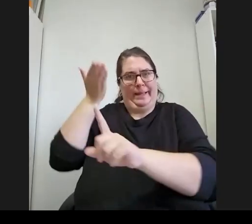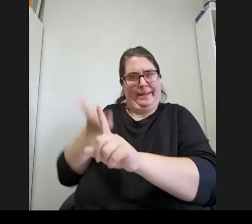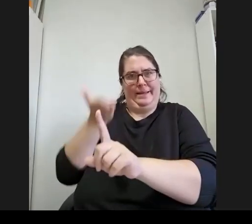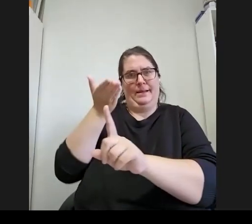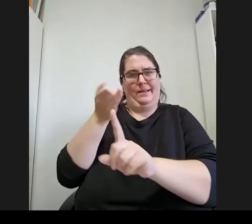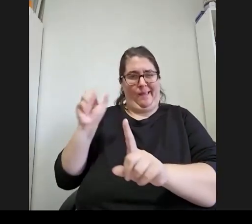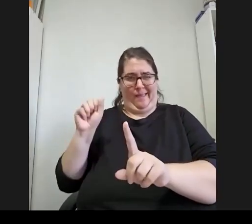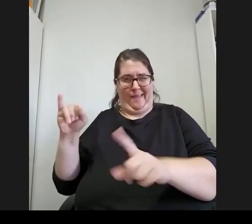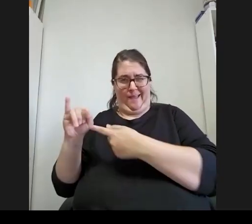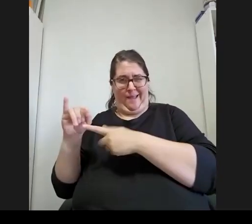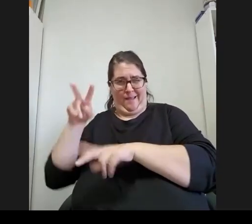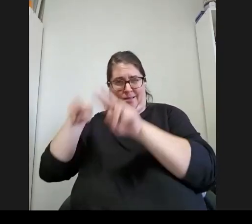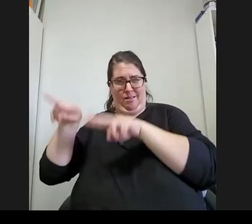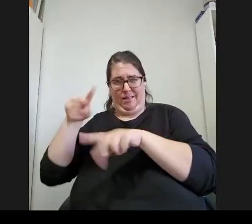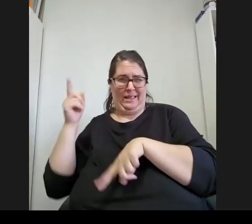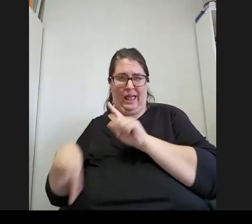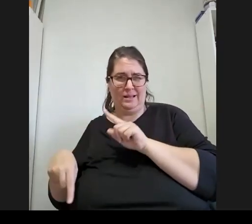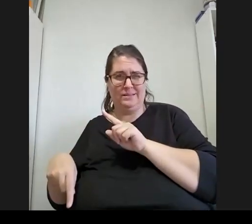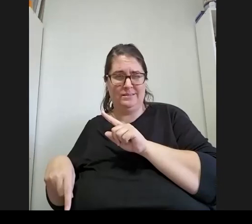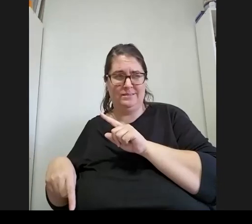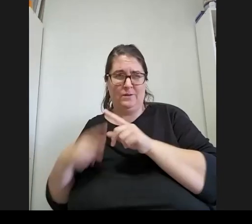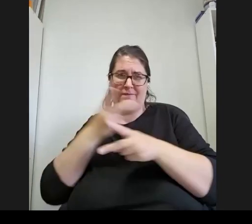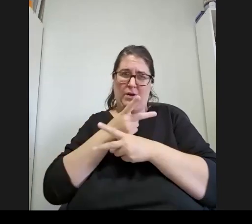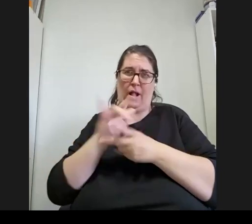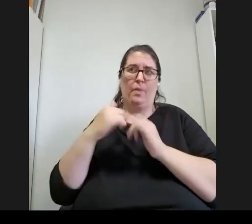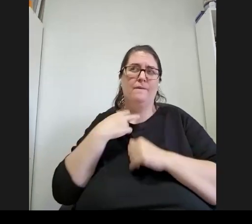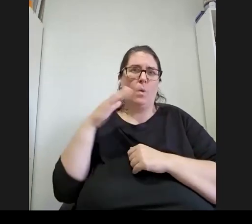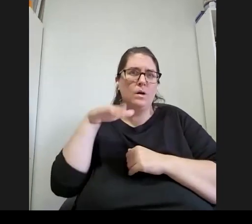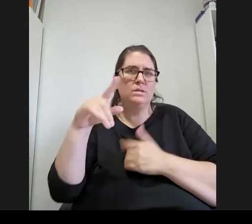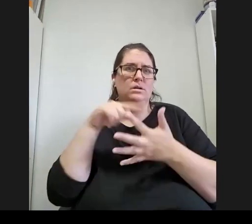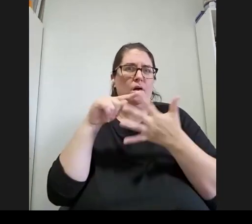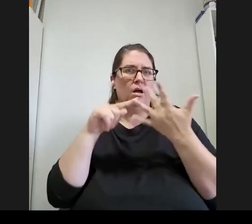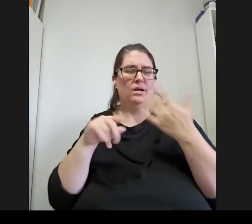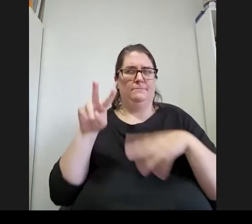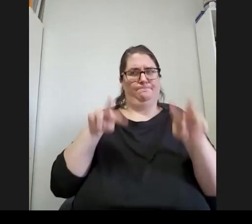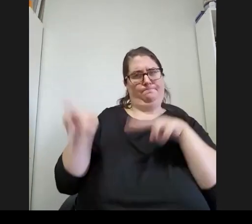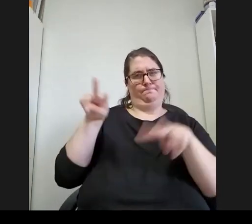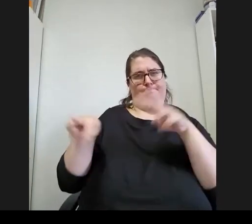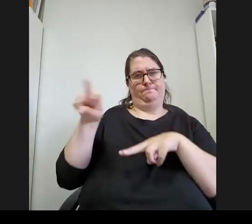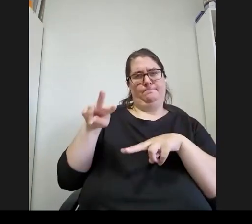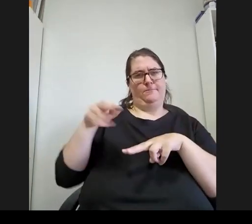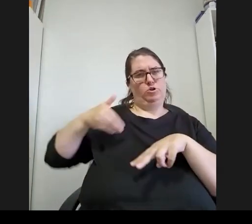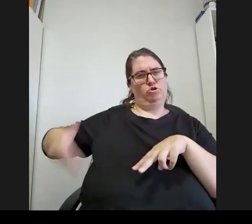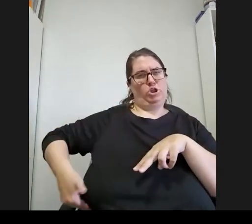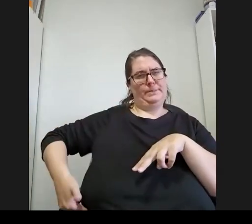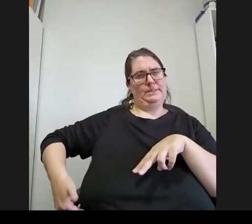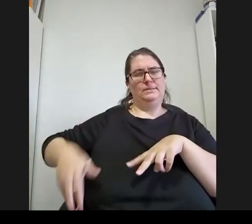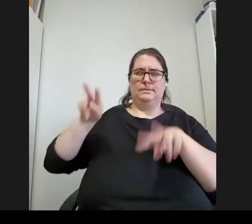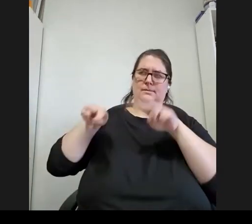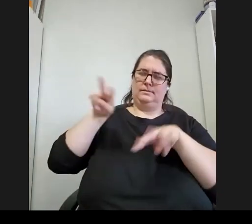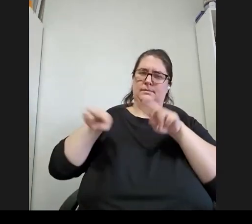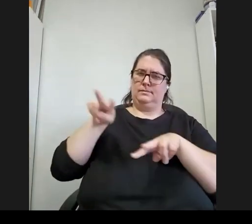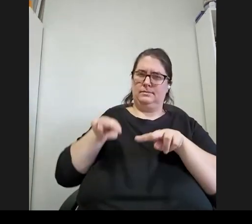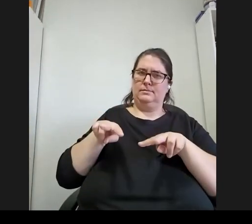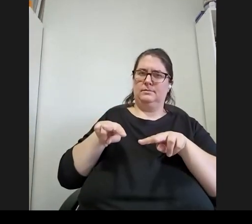and unpack what it means for your clients and your community. So because there is a requirement almost for